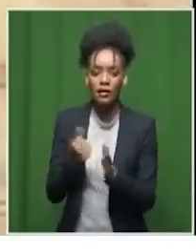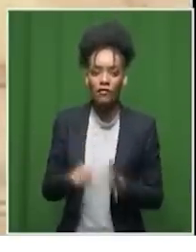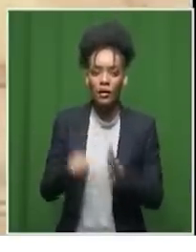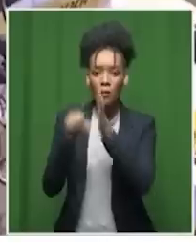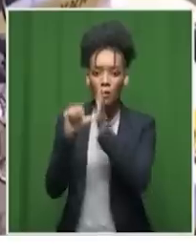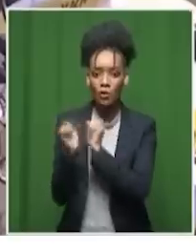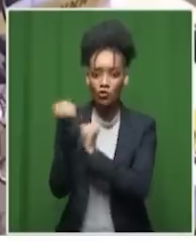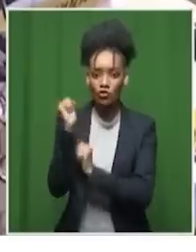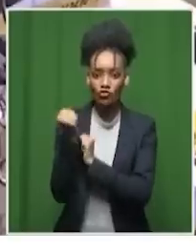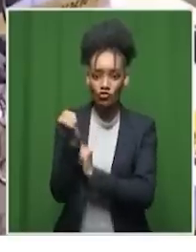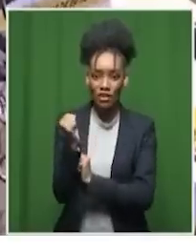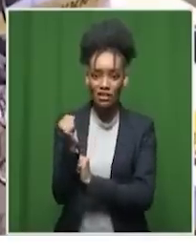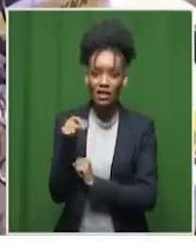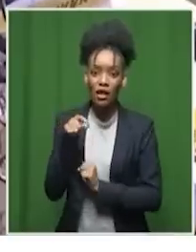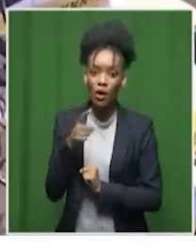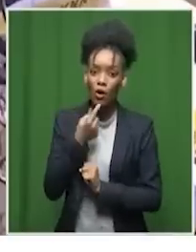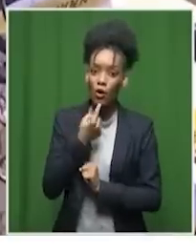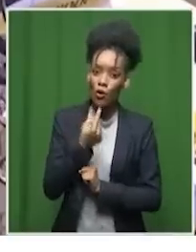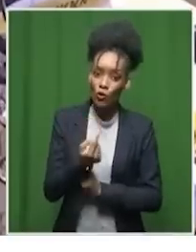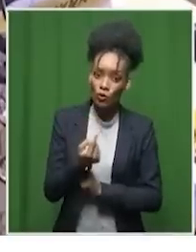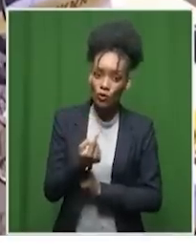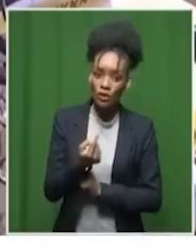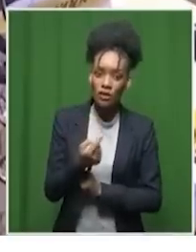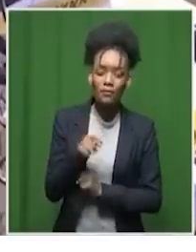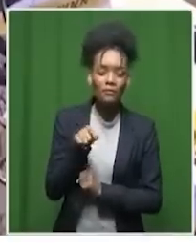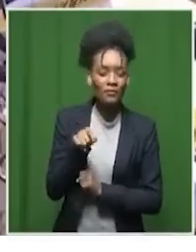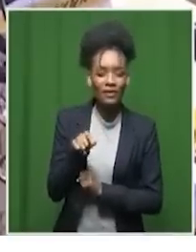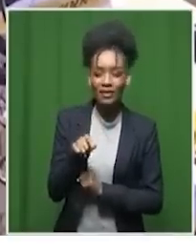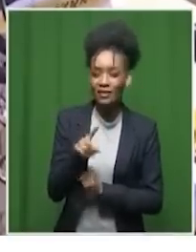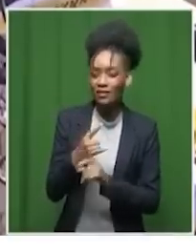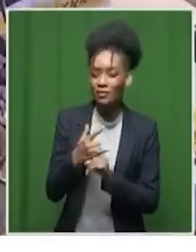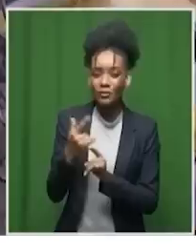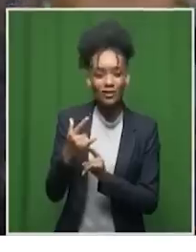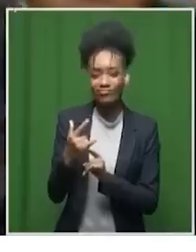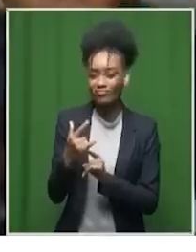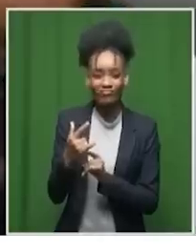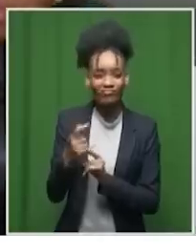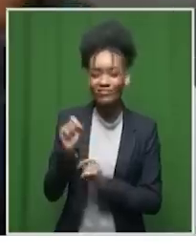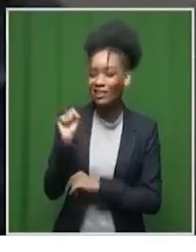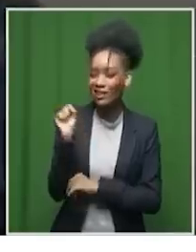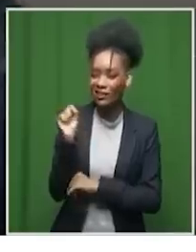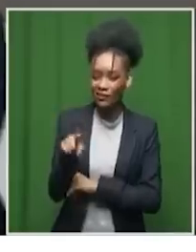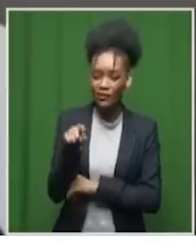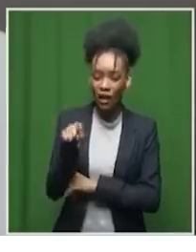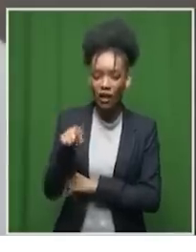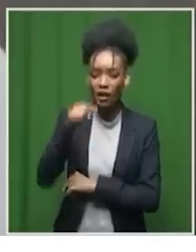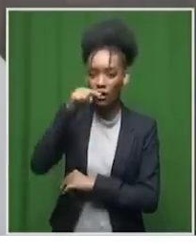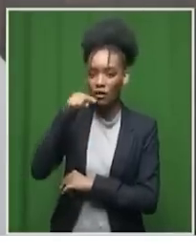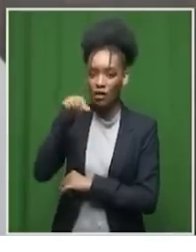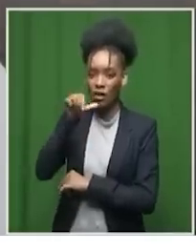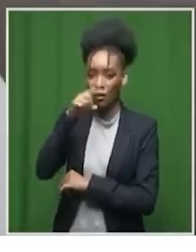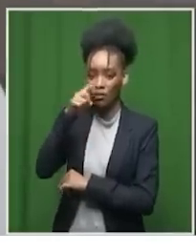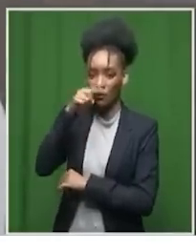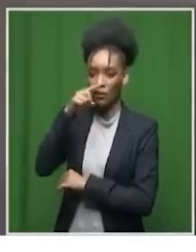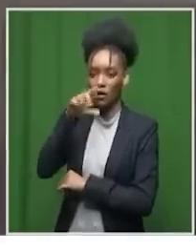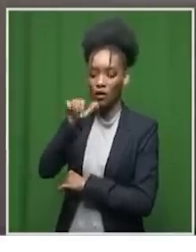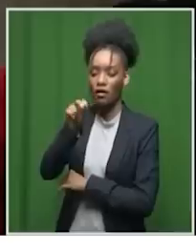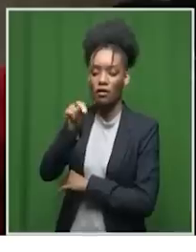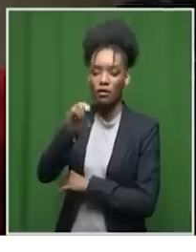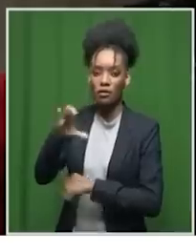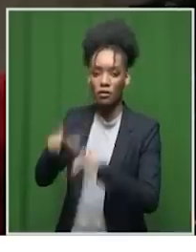that this wisdom is far from being internalized by the ANC's political elite. A German attorney and